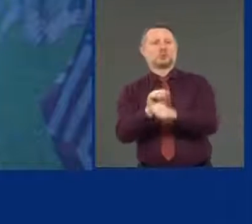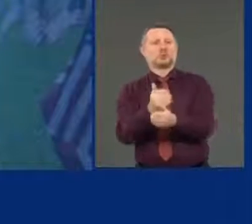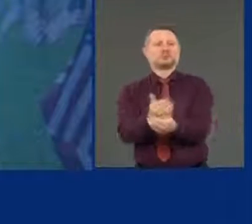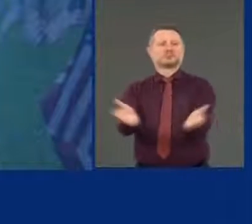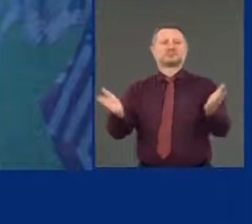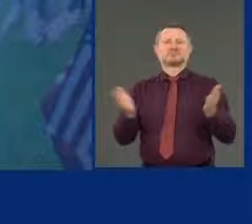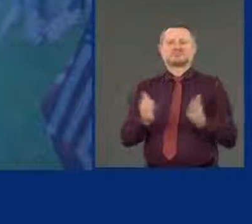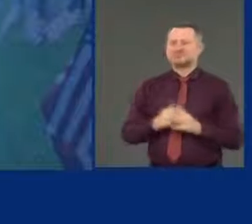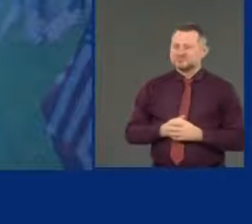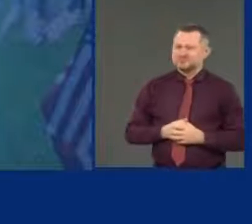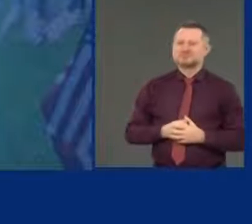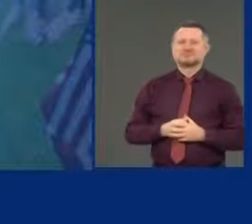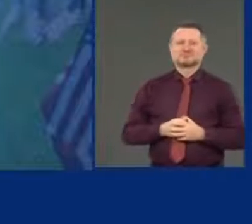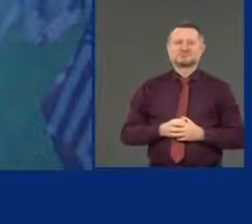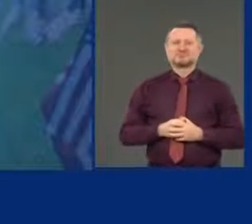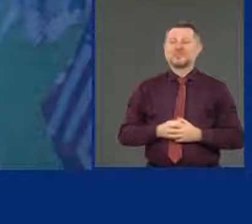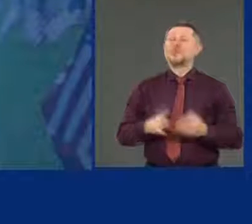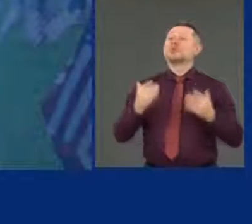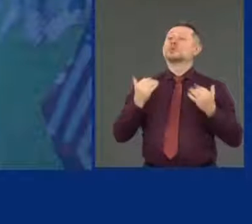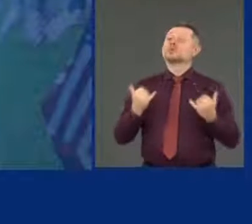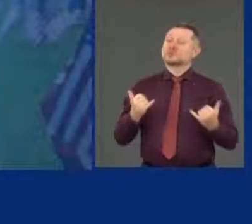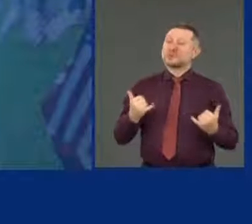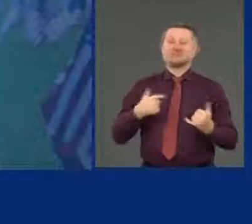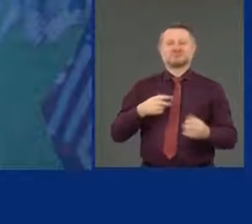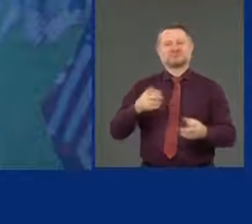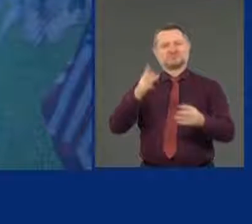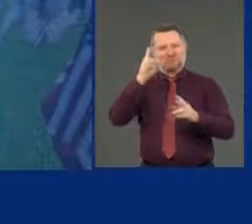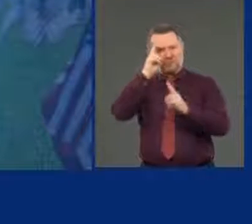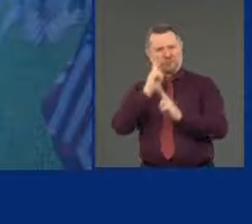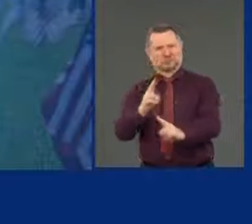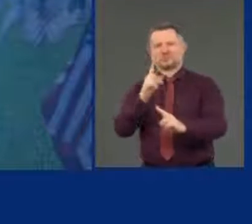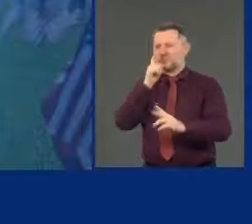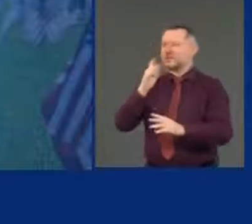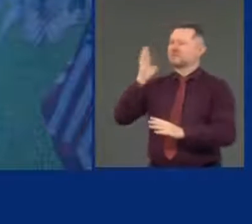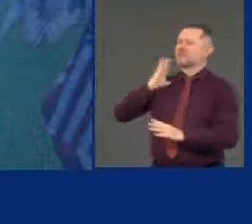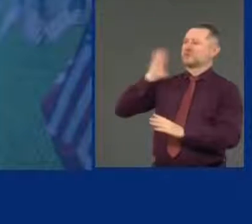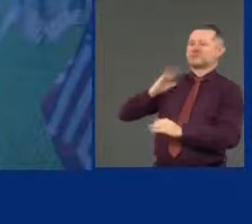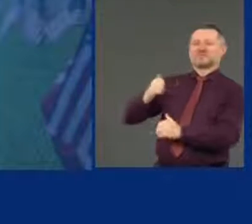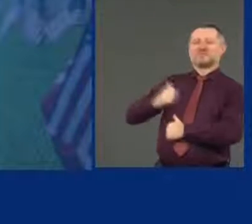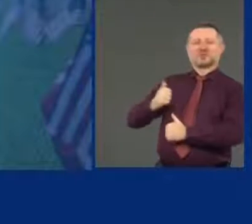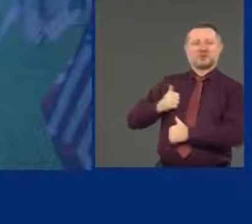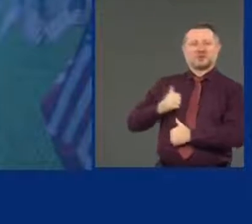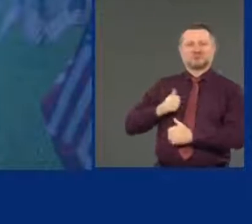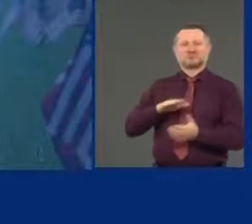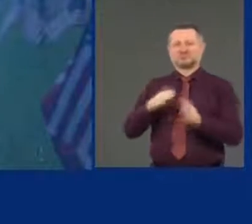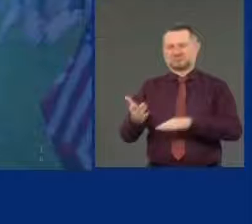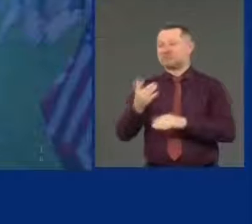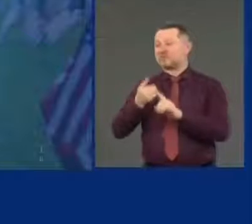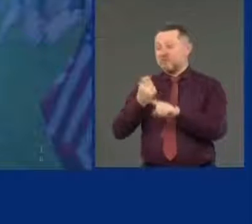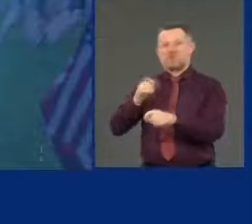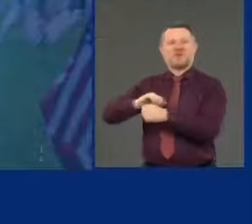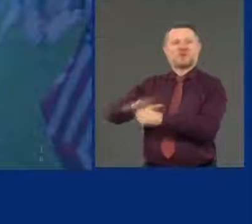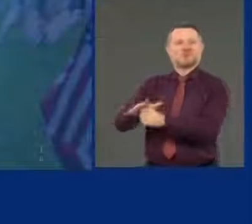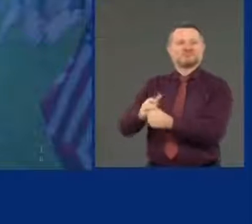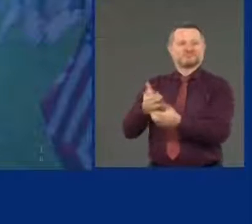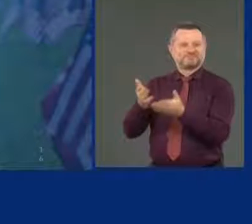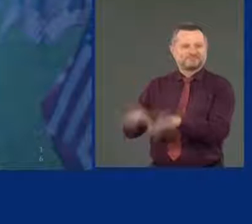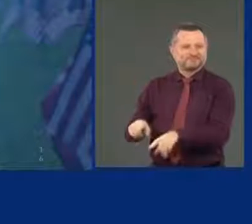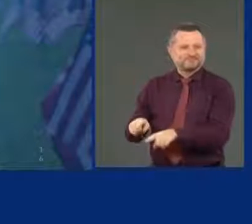Today, we also honor the veterans who we lost to coronavirus during this